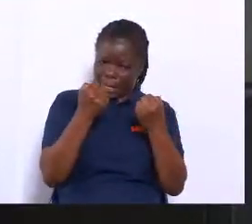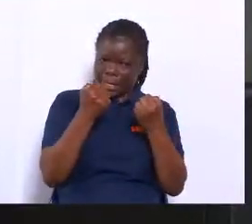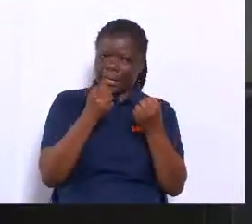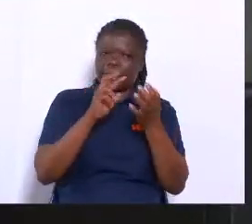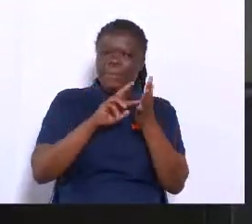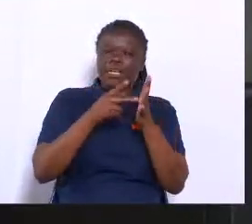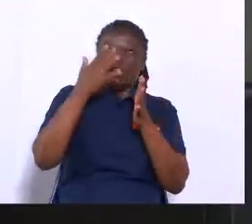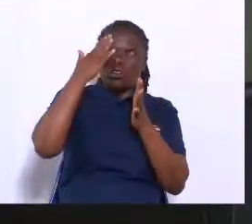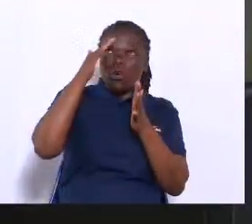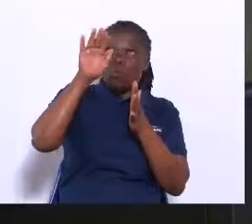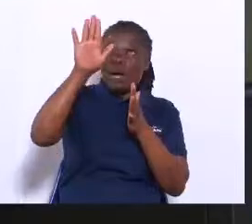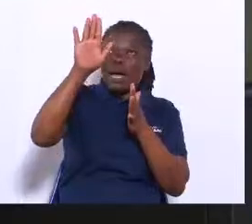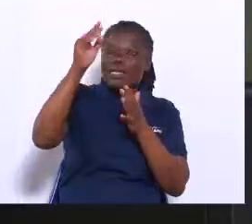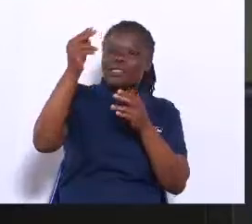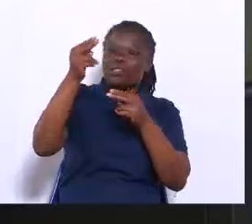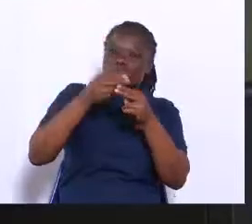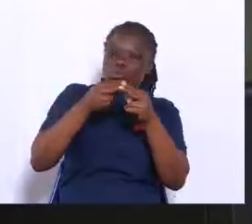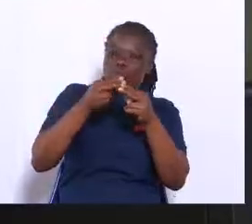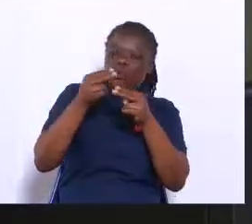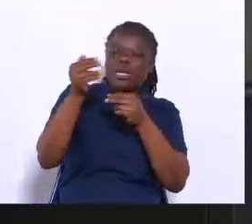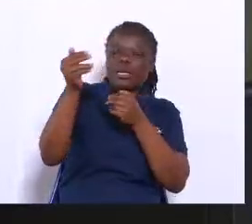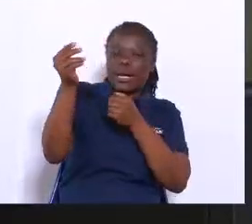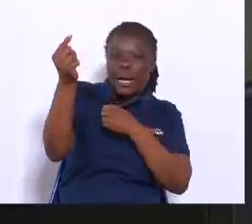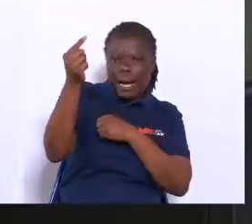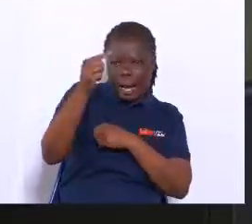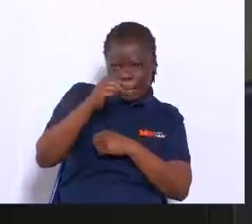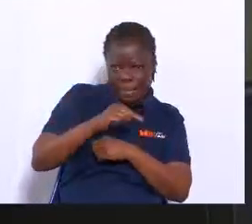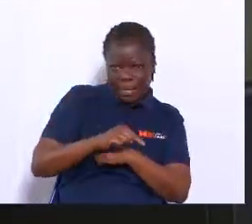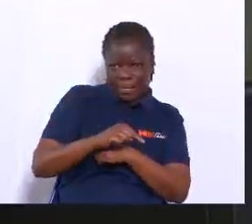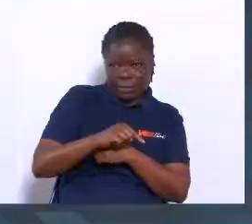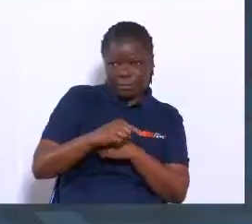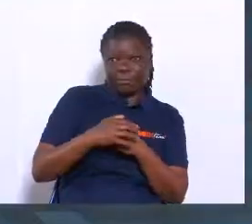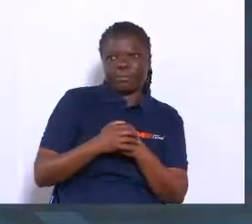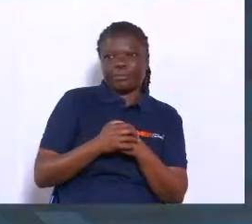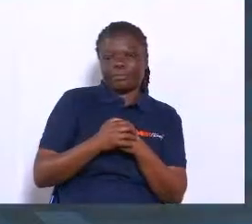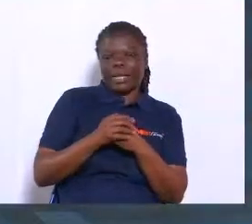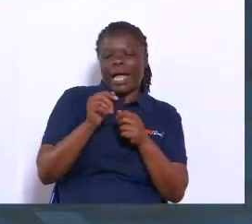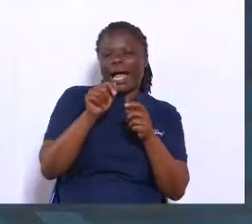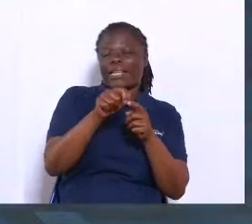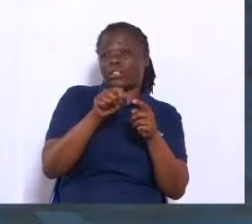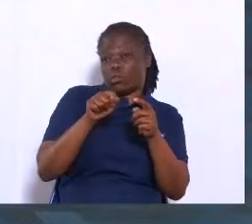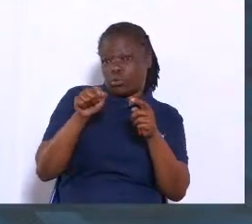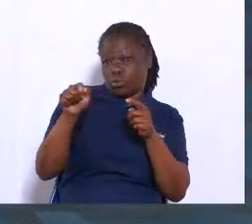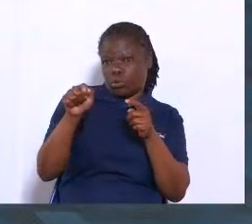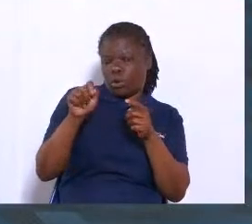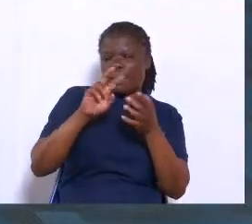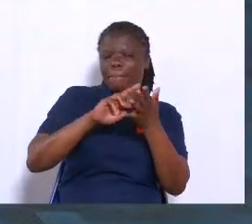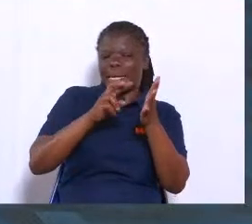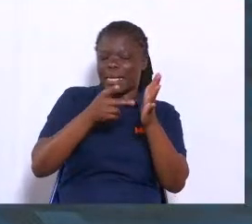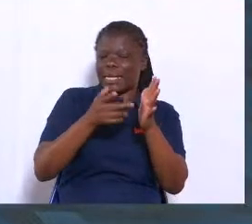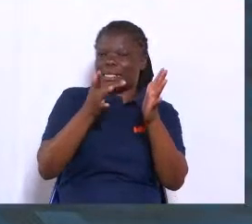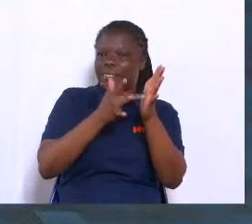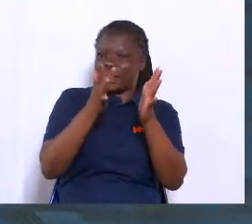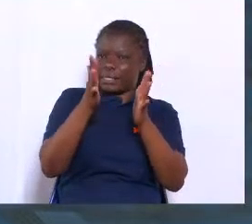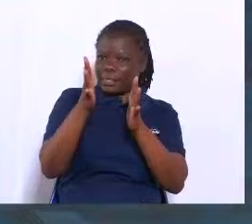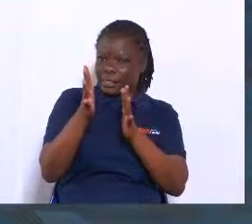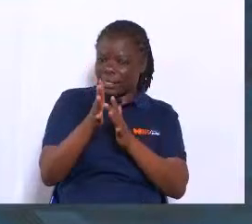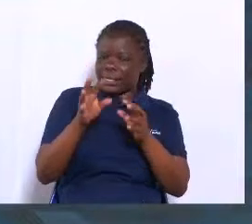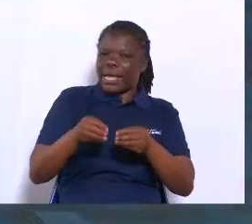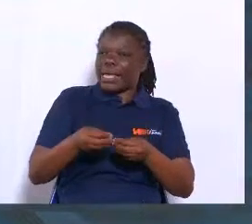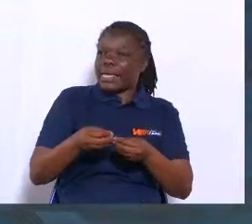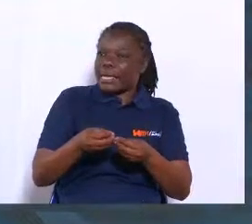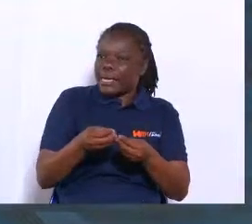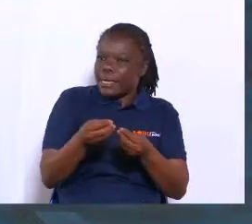what? He is what, everybody? Near, even at the doors. In other words, Jesus gave